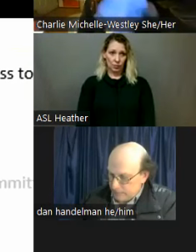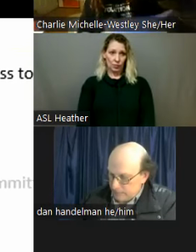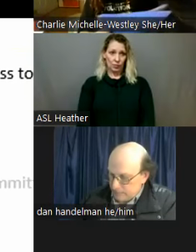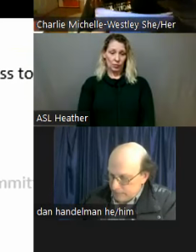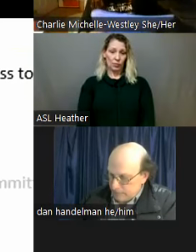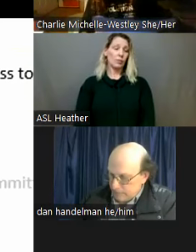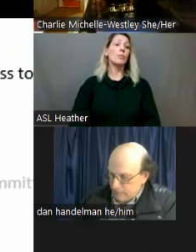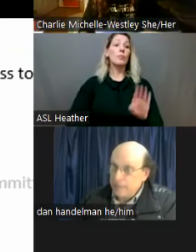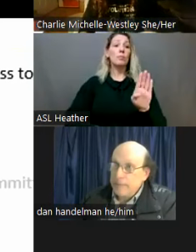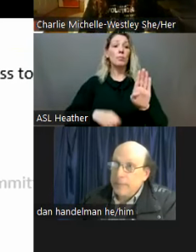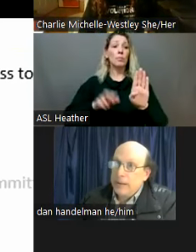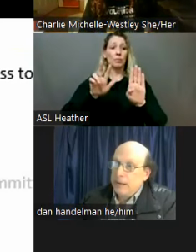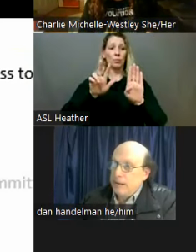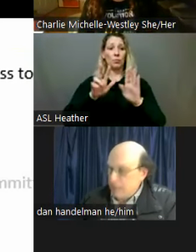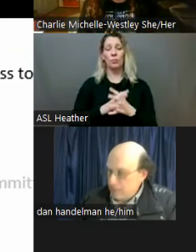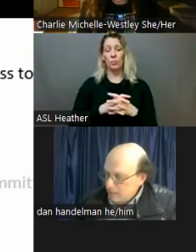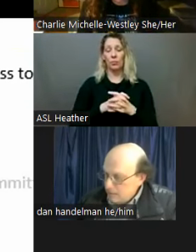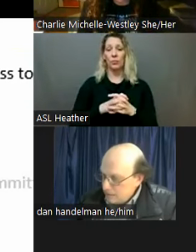B3.